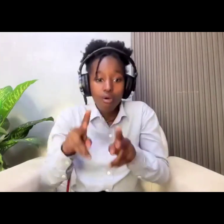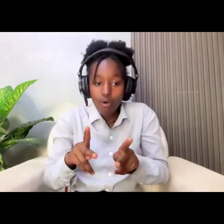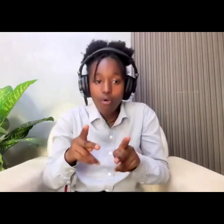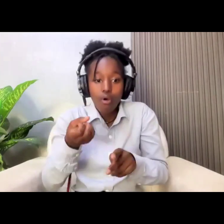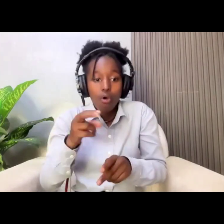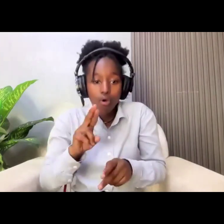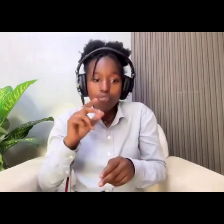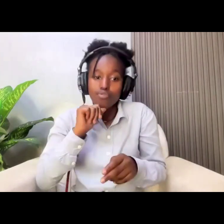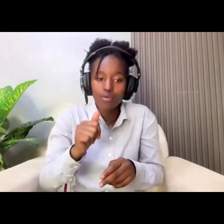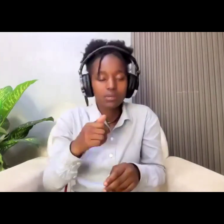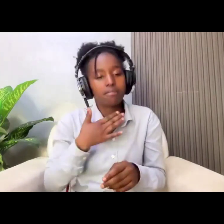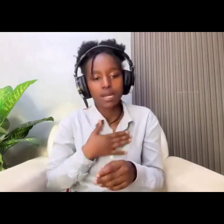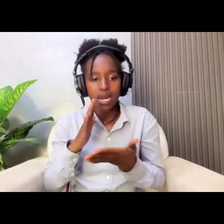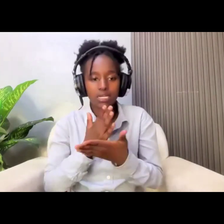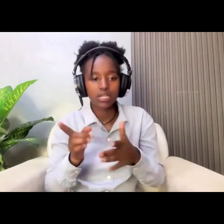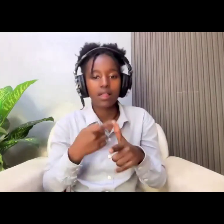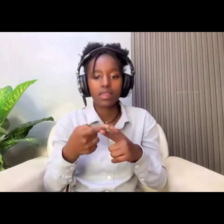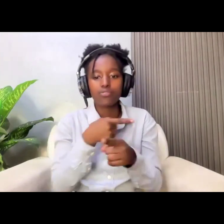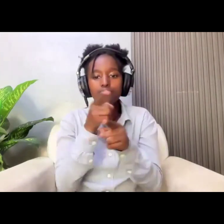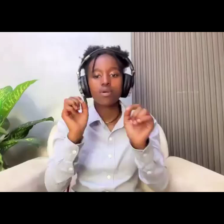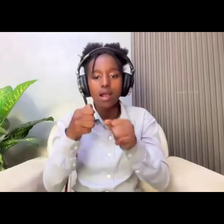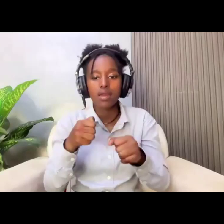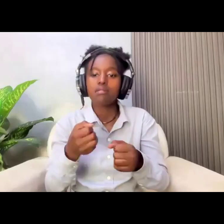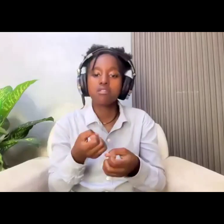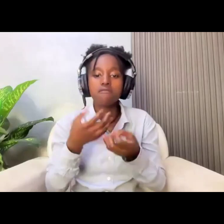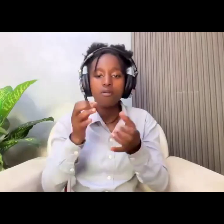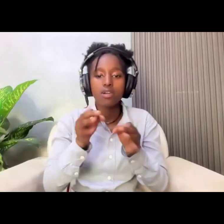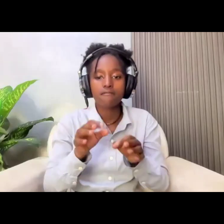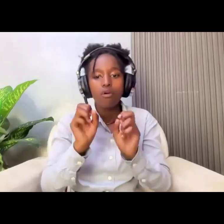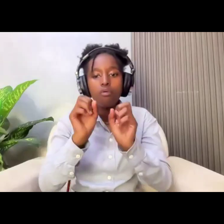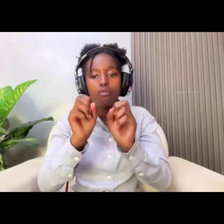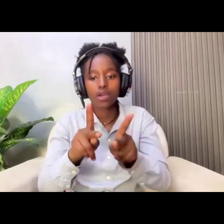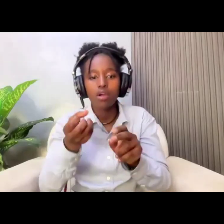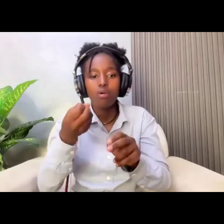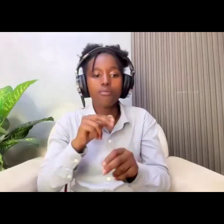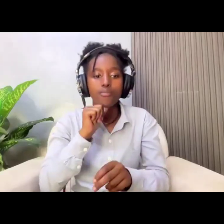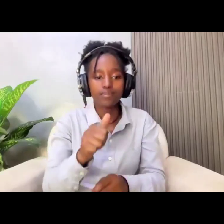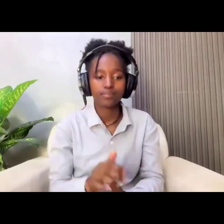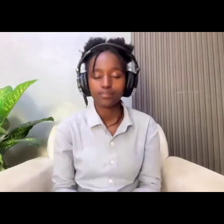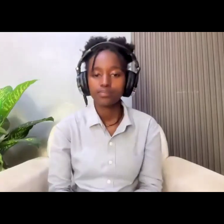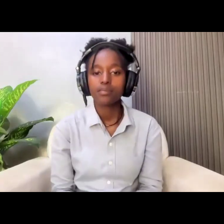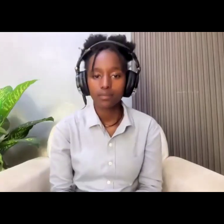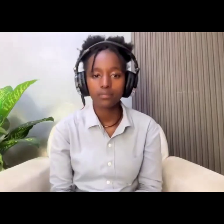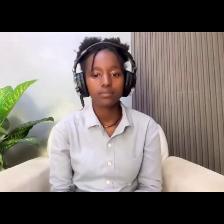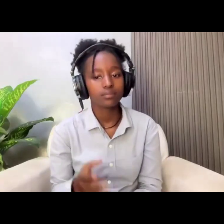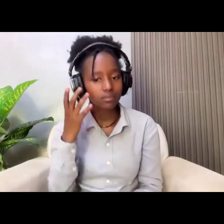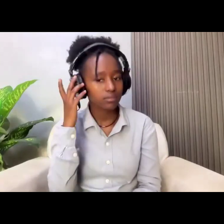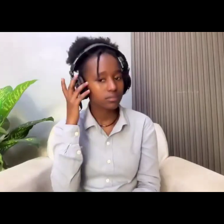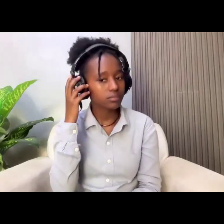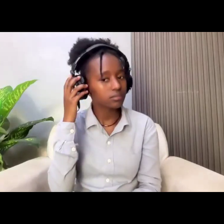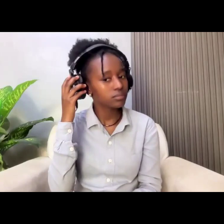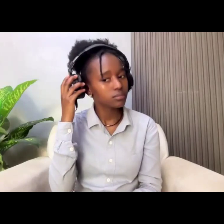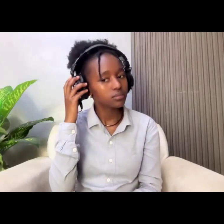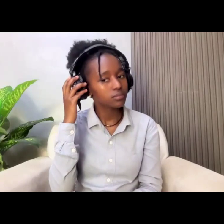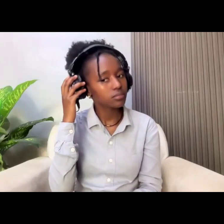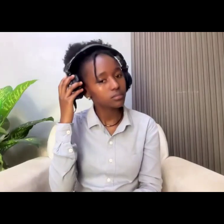afraid. I think yeah. So I just don't know because I haven't been able to try playing it. Okay, well, let's try it,